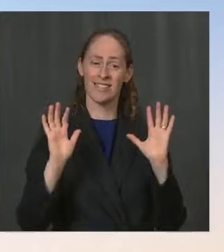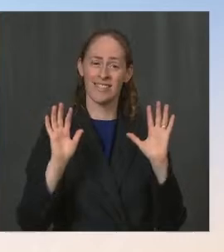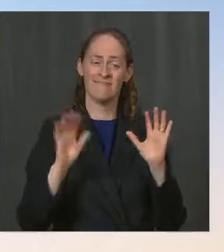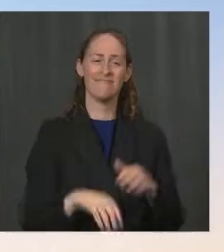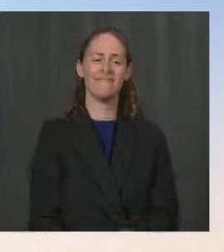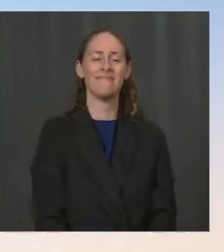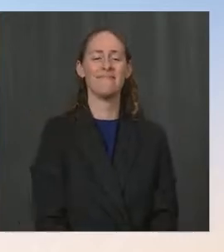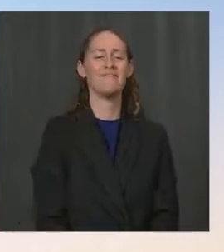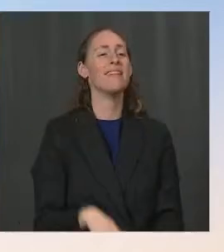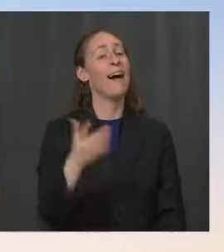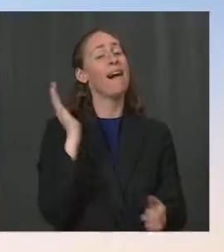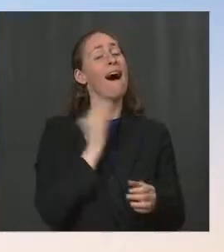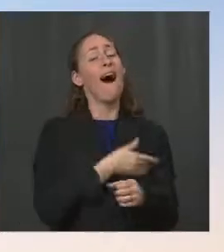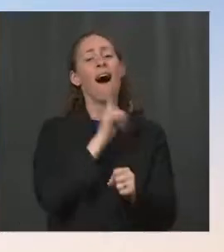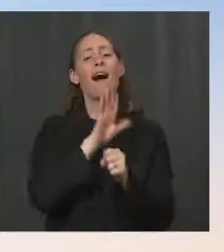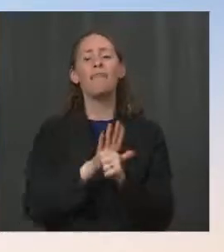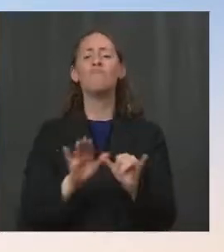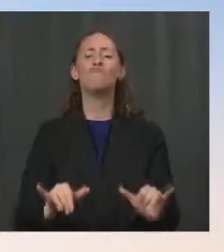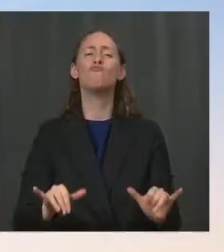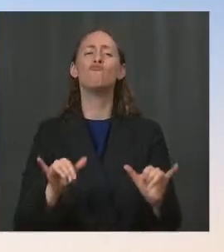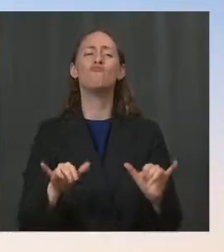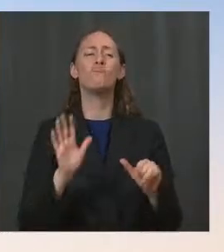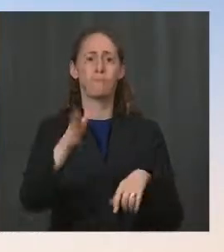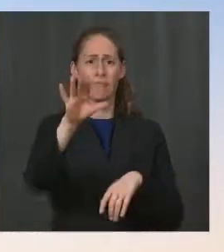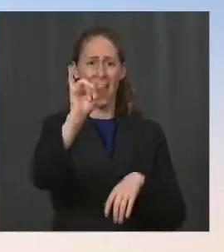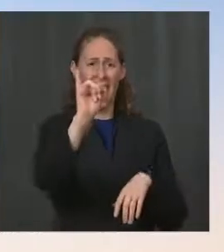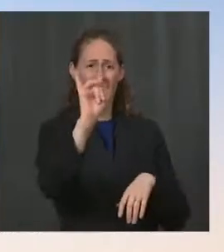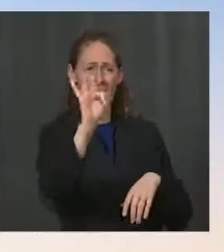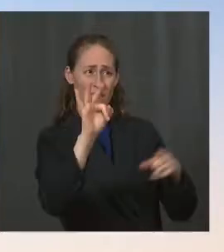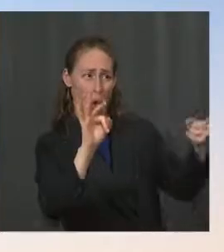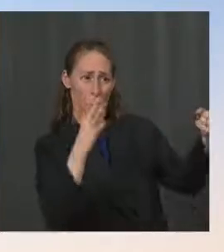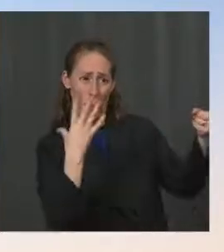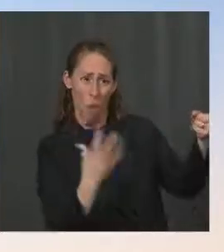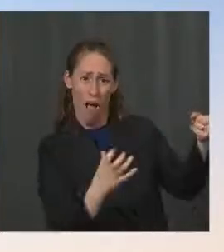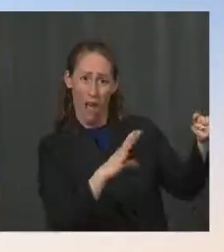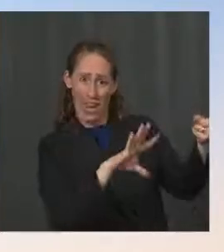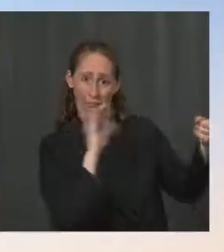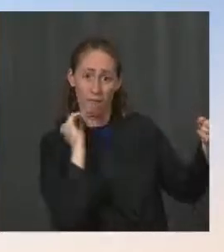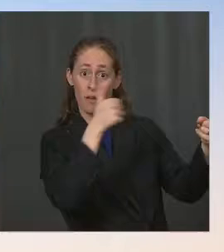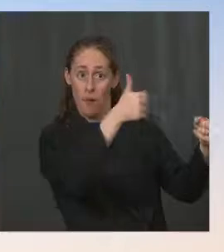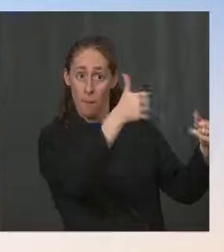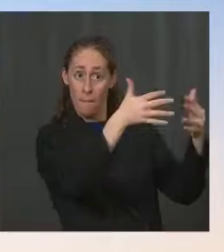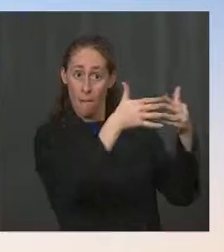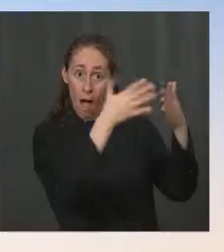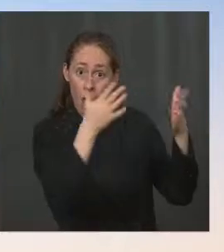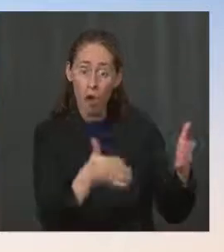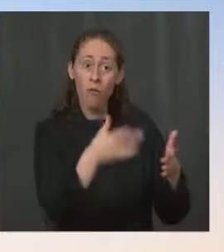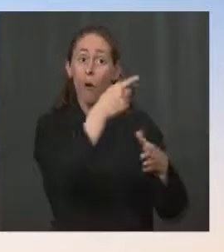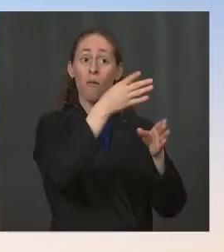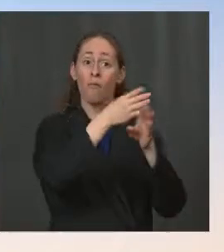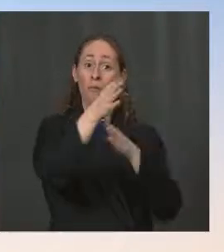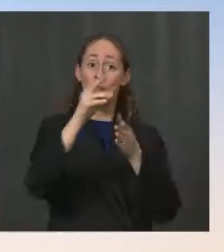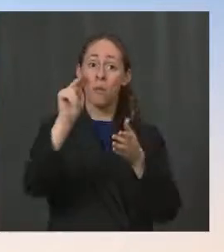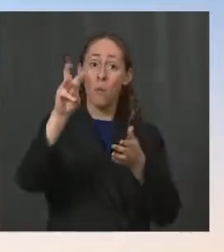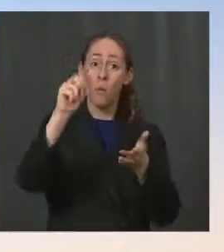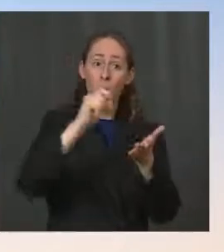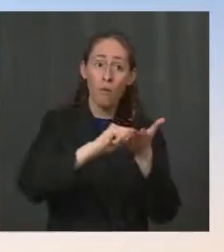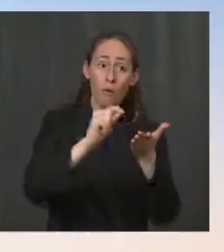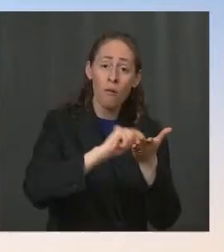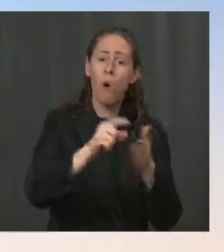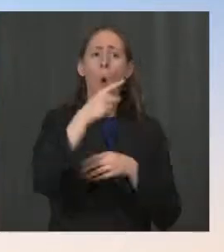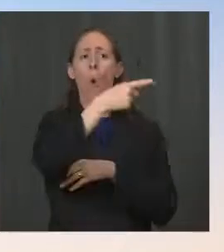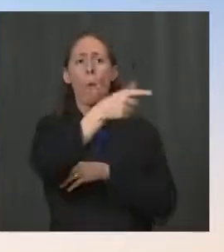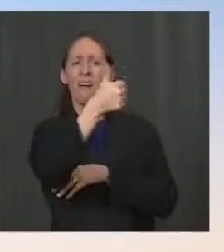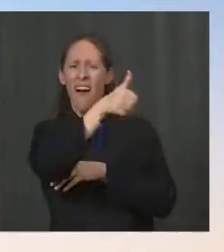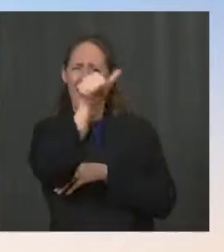to people who want to evacuate, want to leave, American citizens, journalists, Afghan partners who have stood by our side,